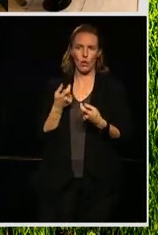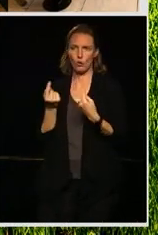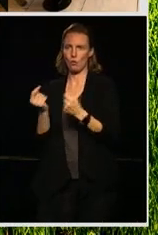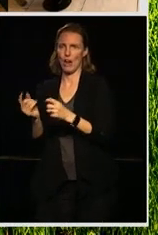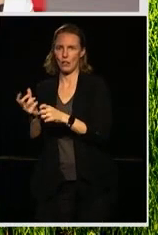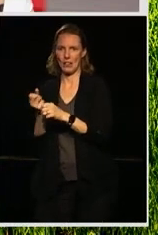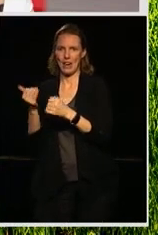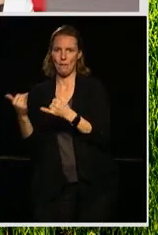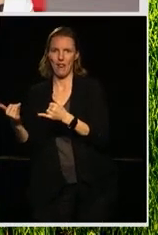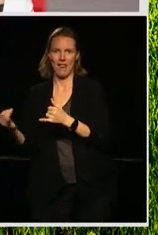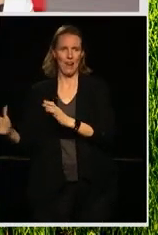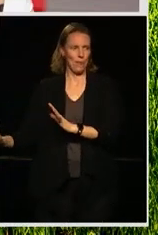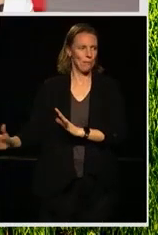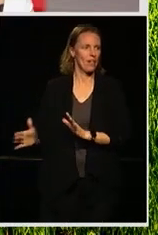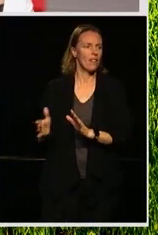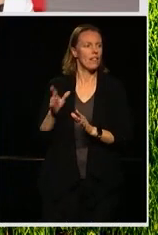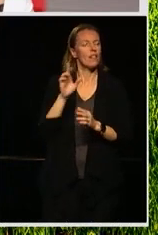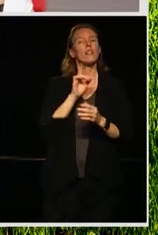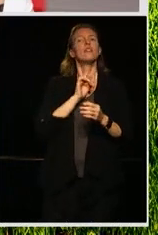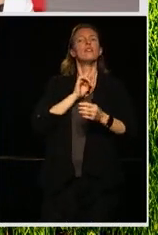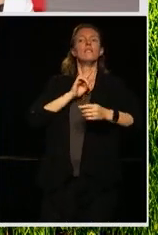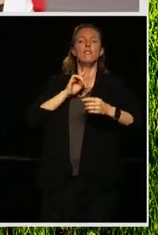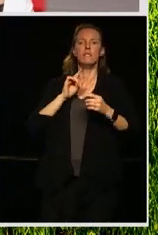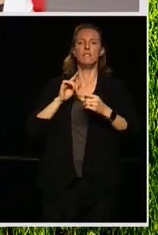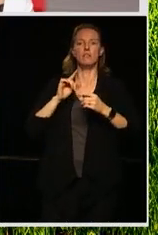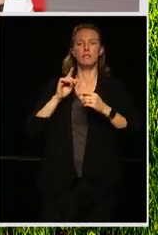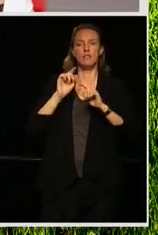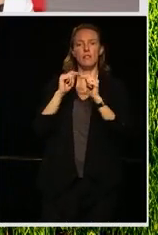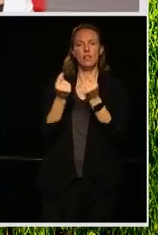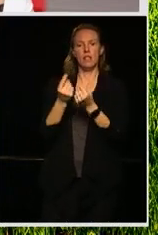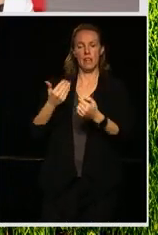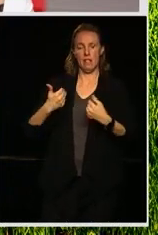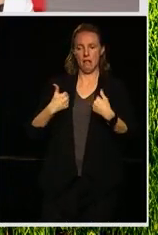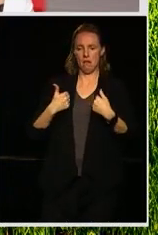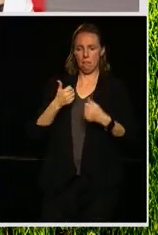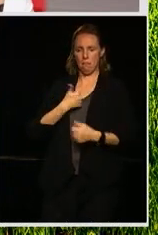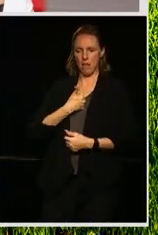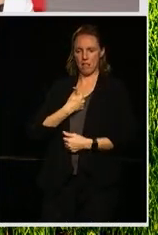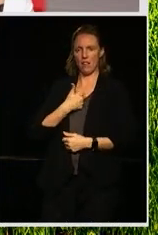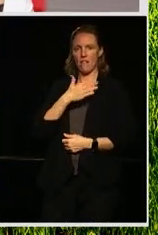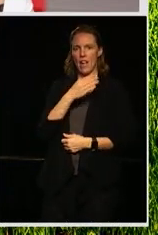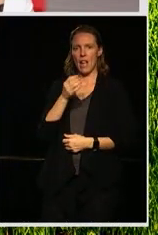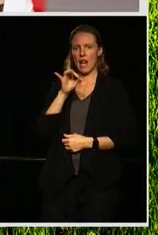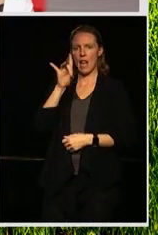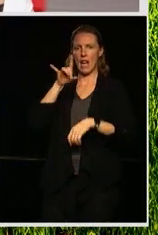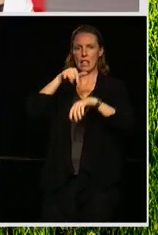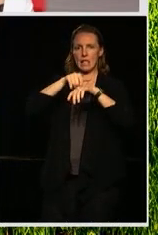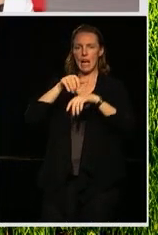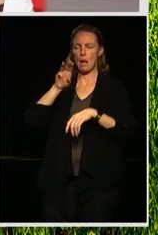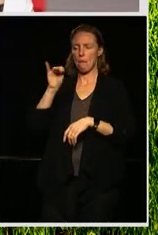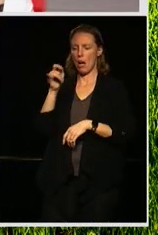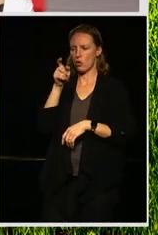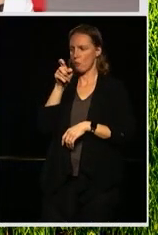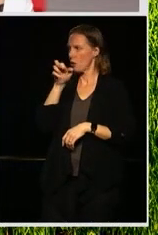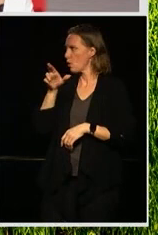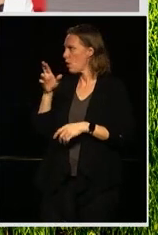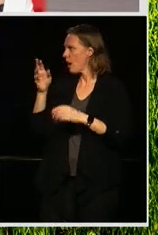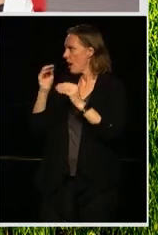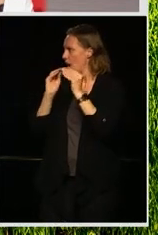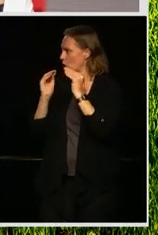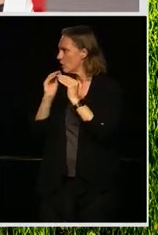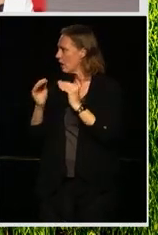now. The team is consisted of myself, an 8-time entrepreneur,